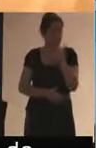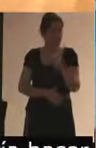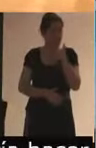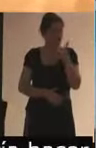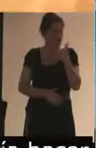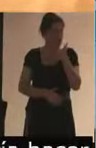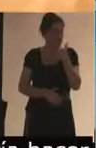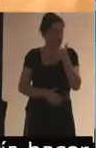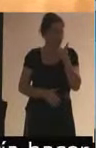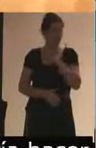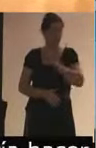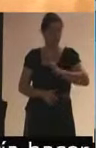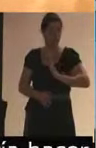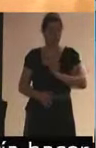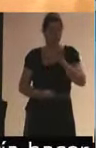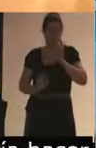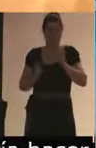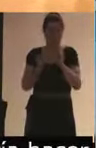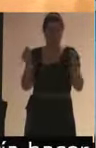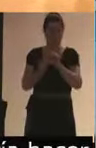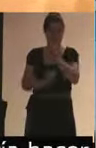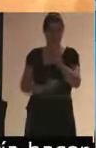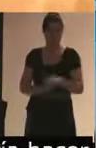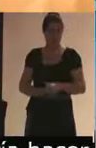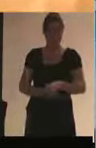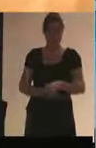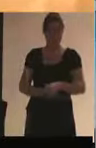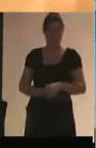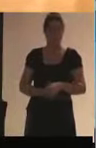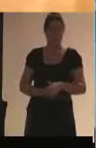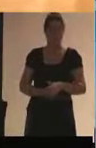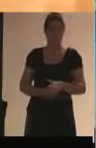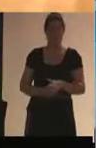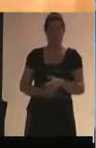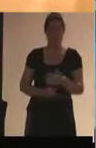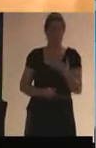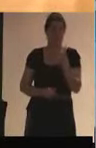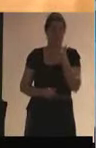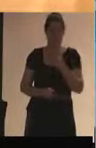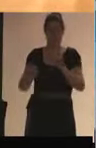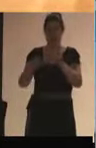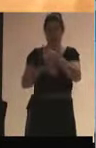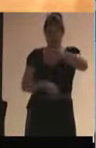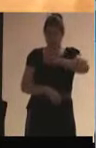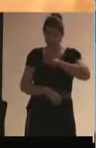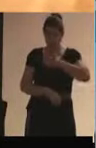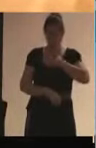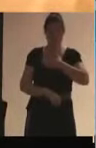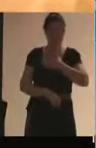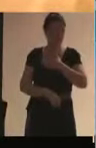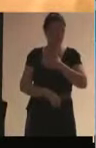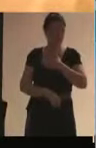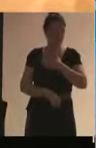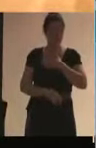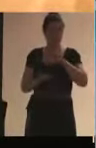And that is. But that's what the matrix is about. For the